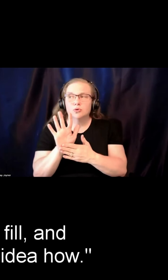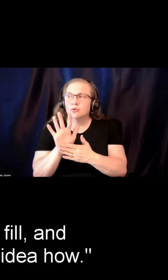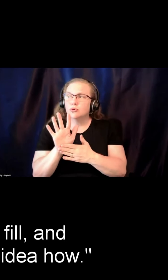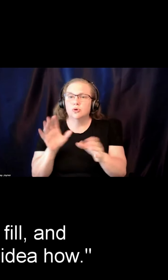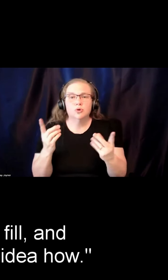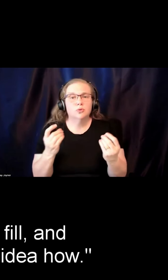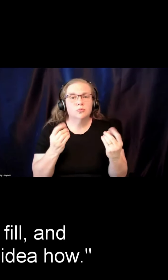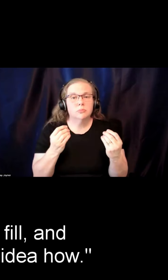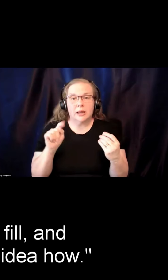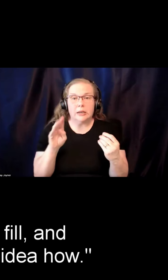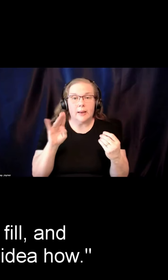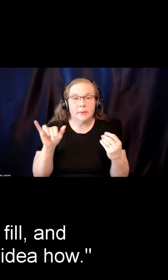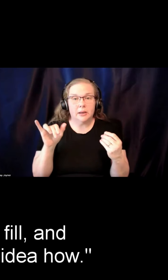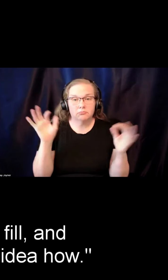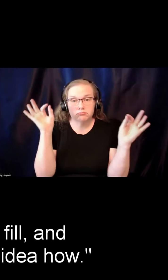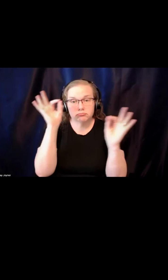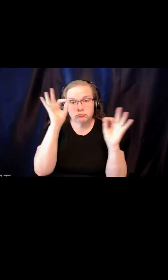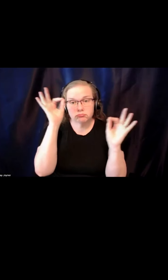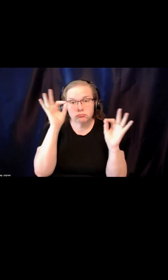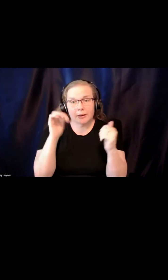Tommy has no idea how.